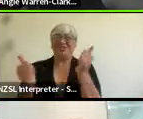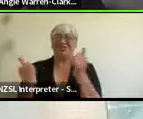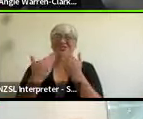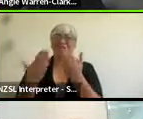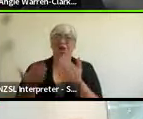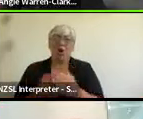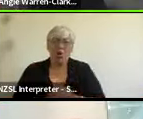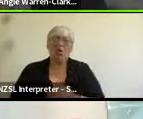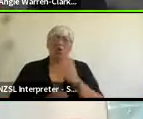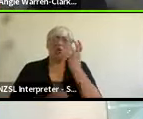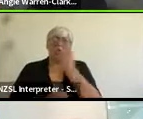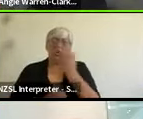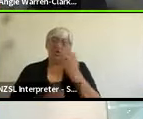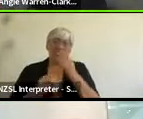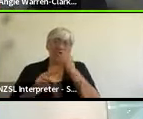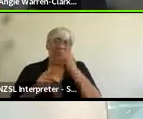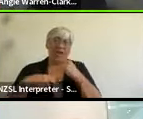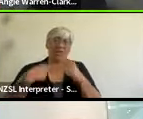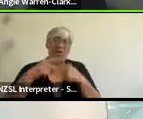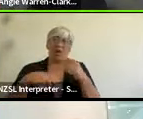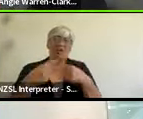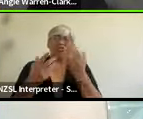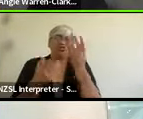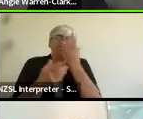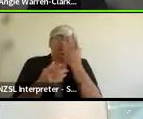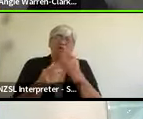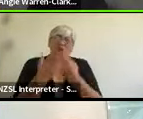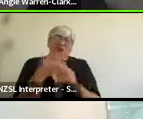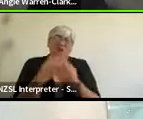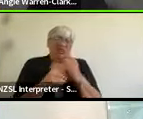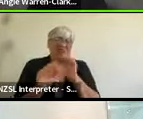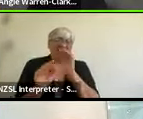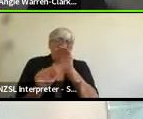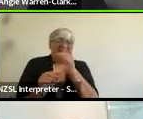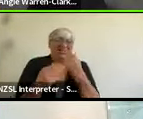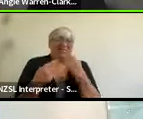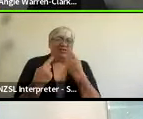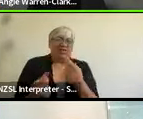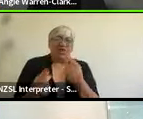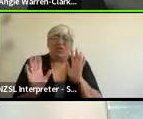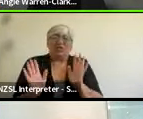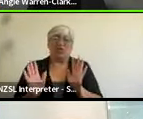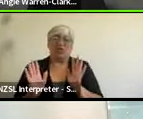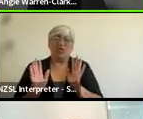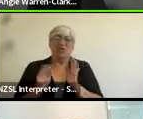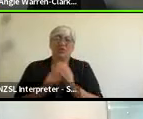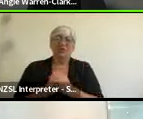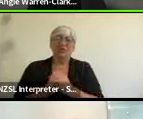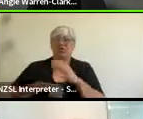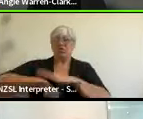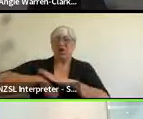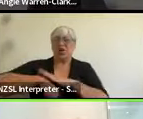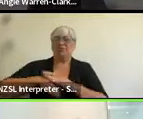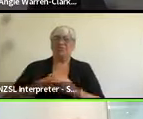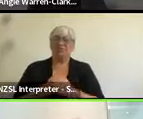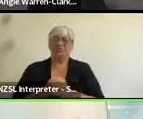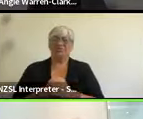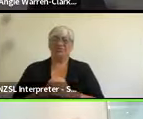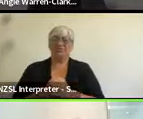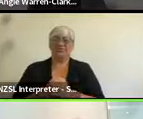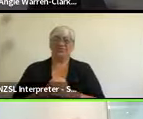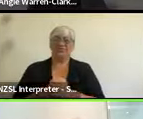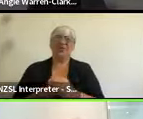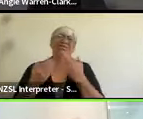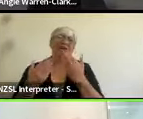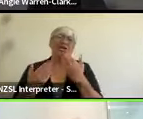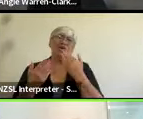Thanks, Joe. You could have continued. It was really just a prompt to let you know where we were at in our times. Yep. Thank